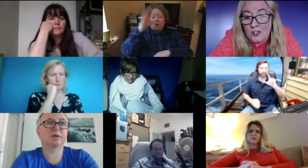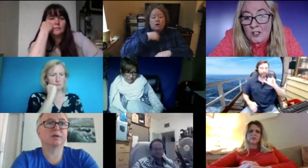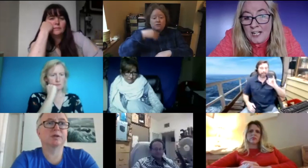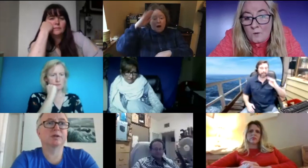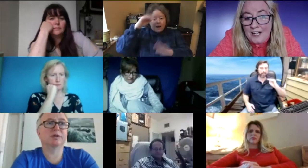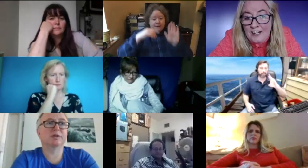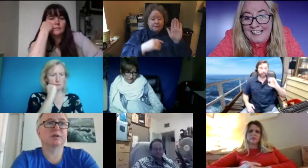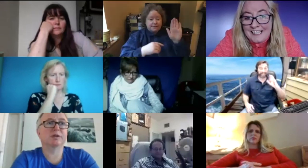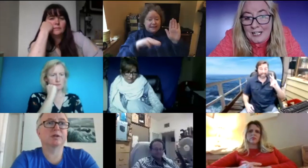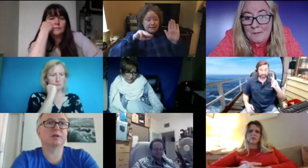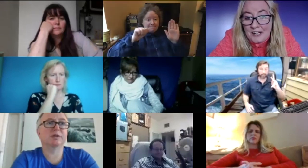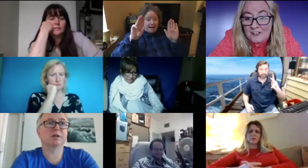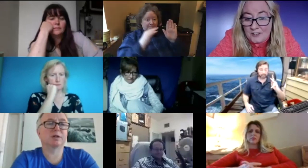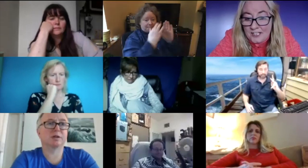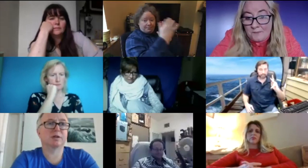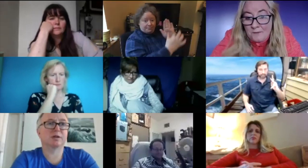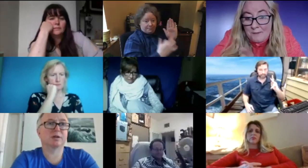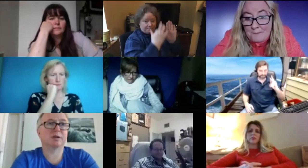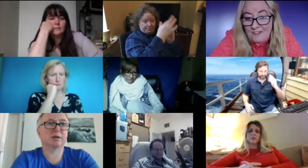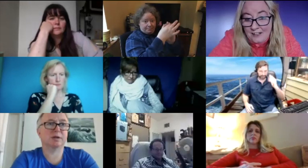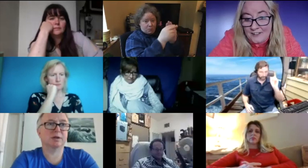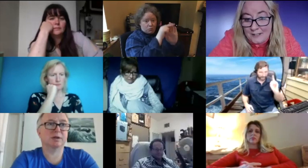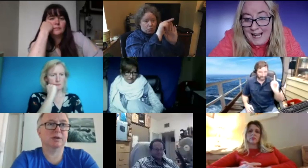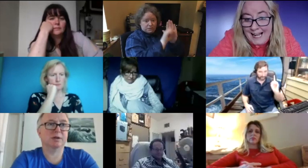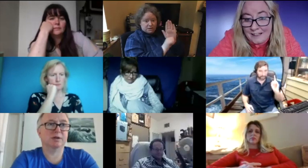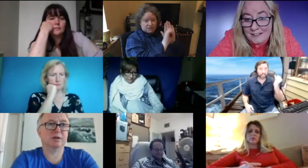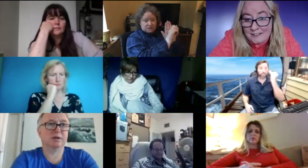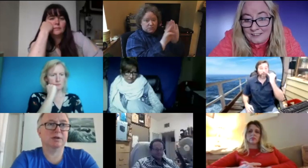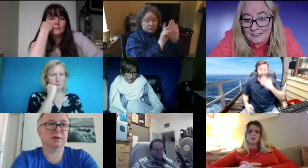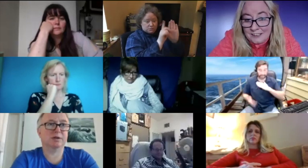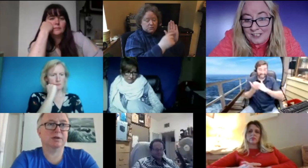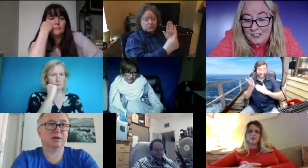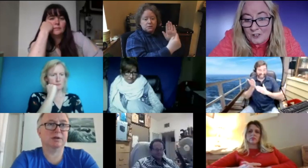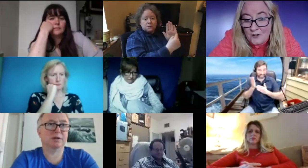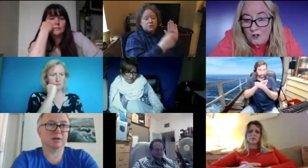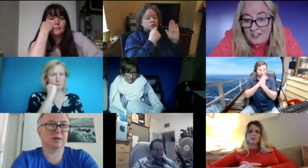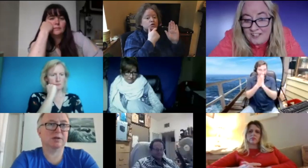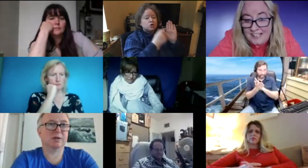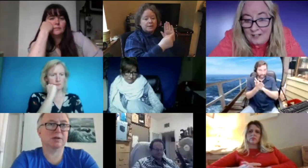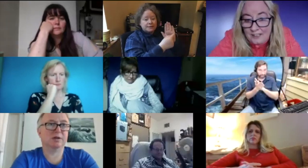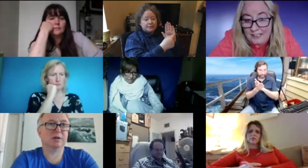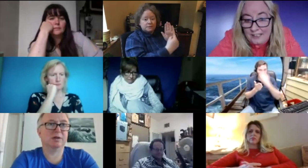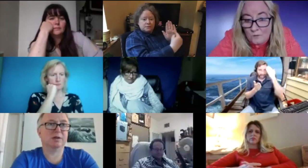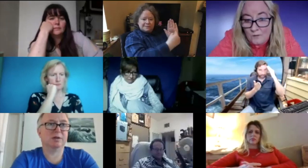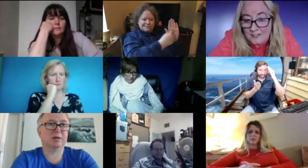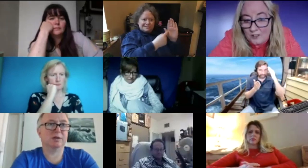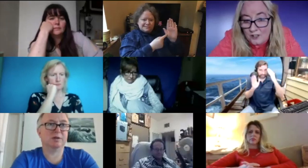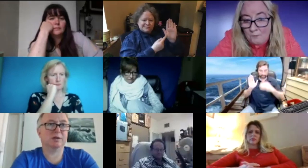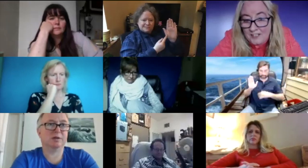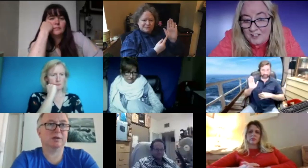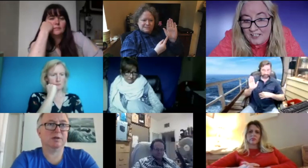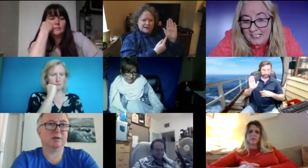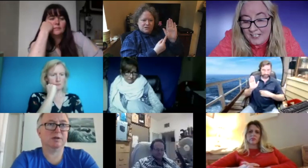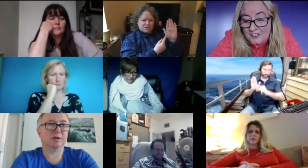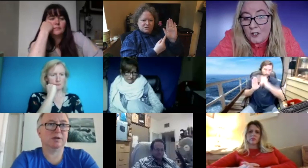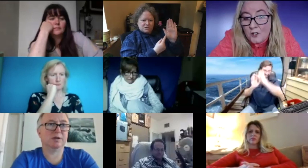so looking at where is Limerick, so this is my map of Ireland on my hand. Okay. So north, south, east, and west. So Dublin